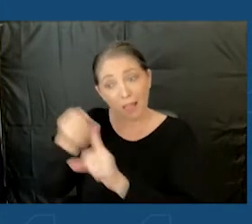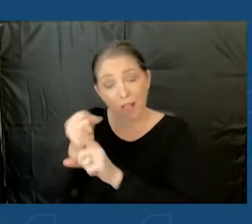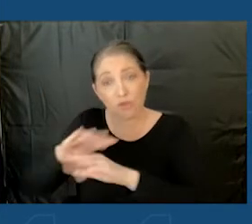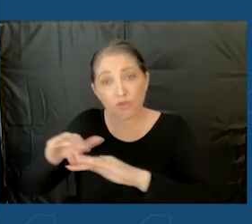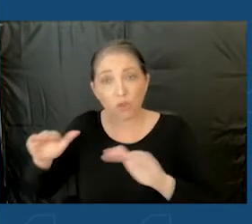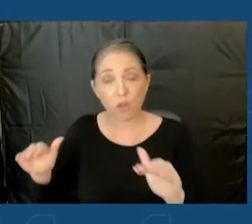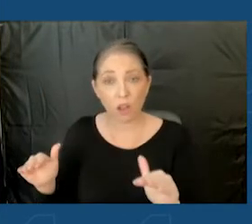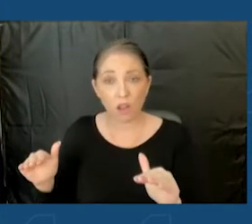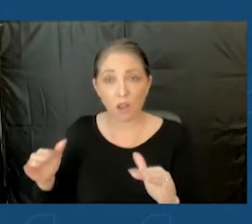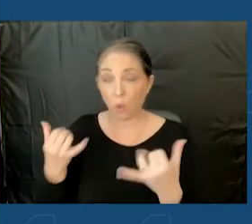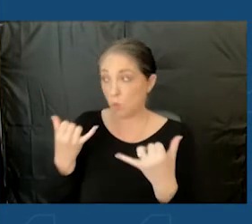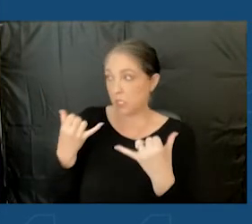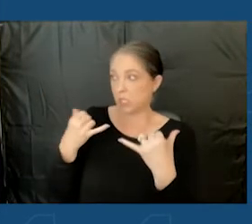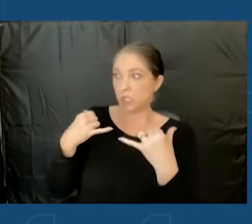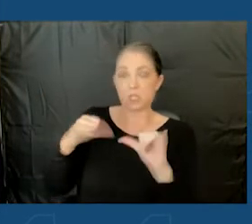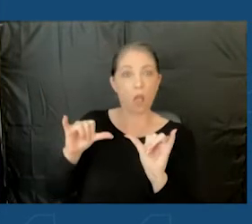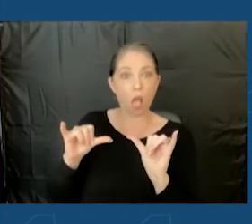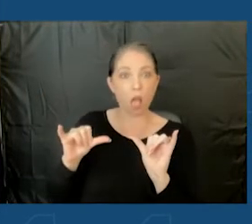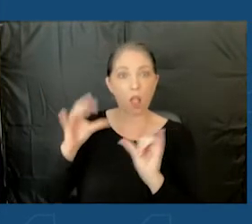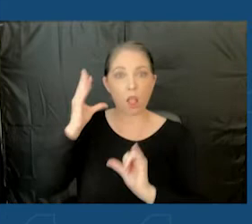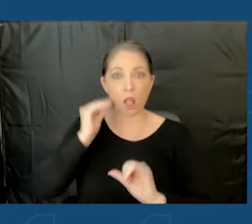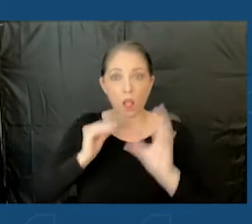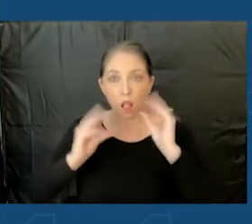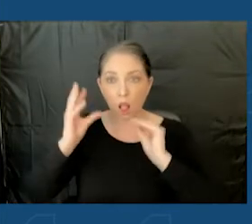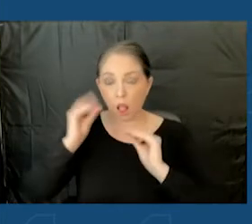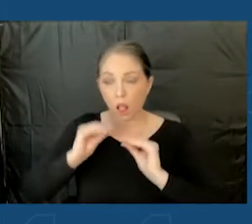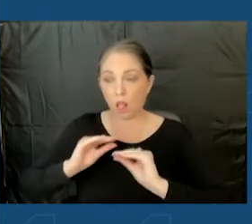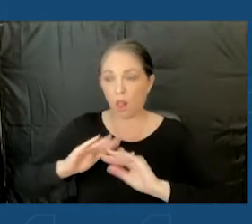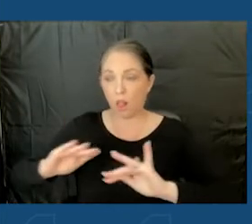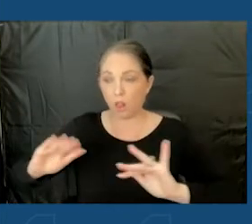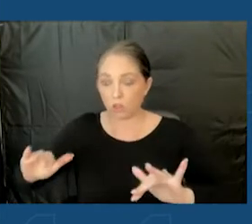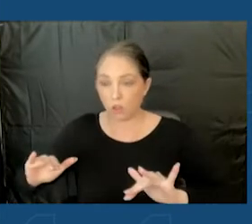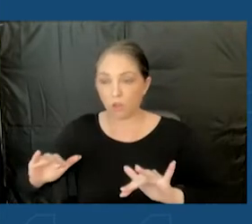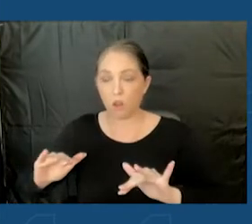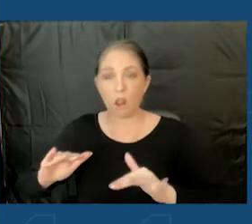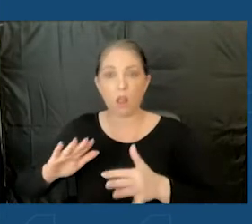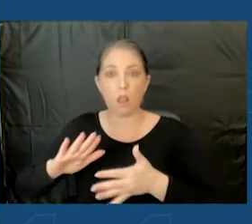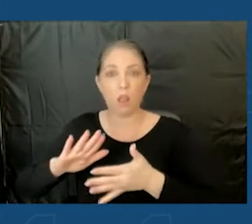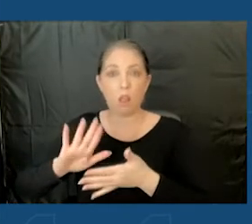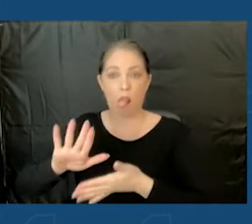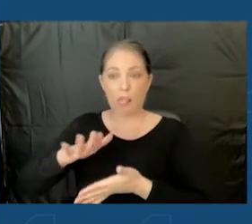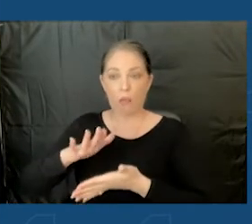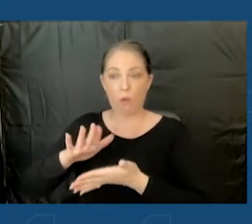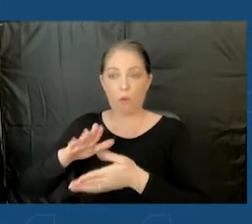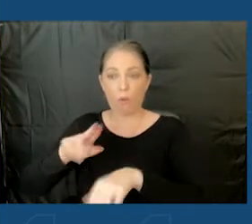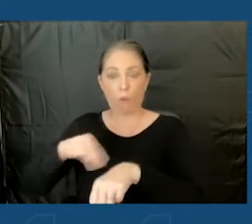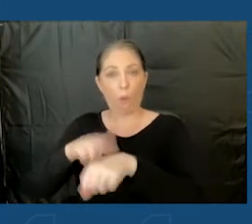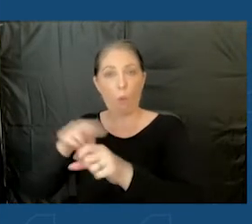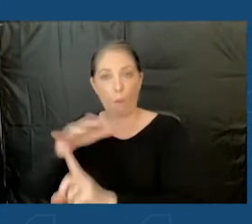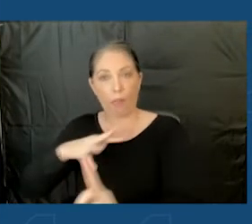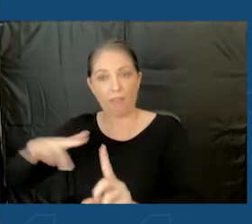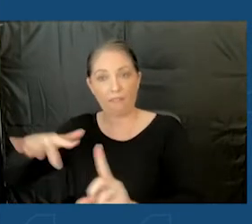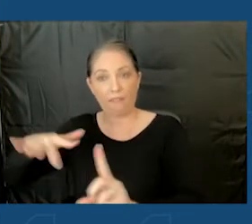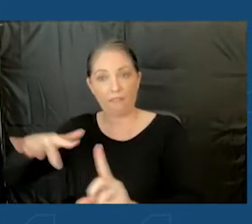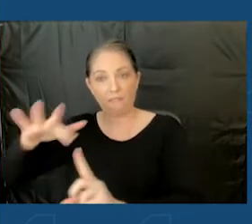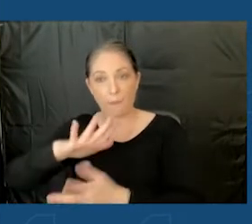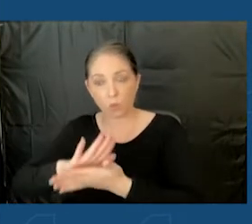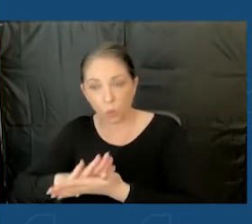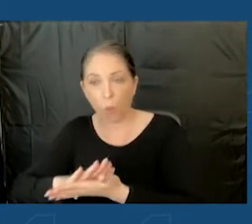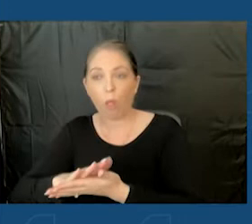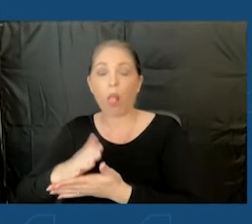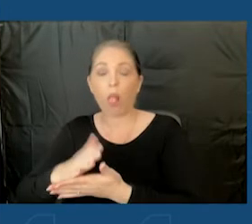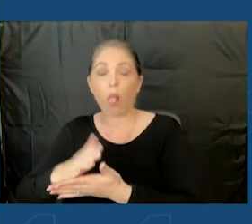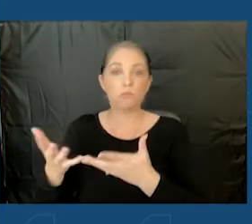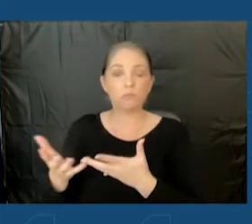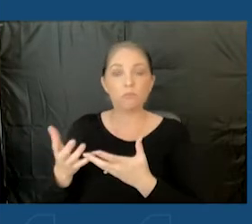reeling with the effects of what it was for children to be taken out of their normal environment, security of being in an environment where